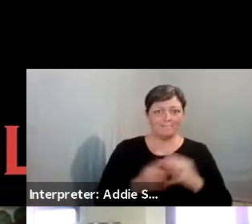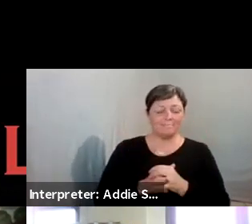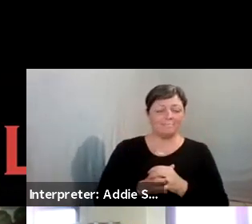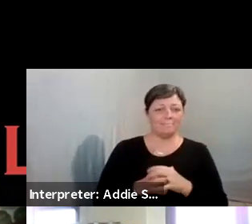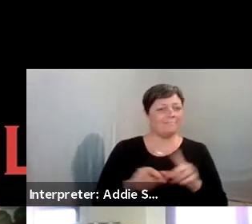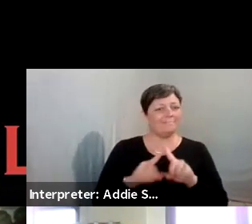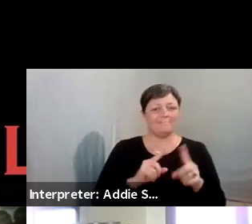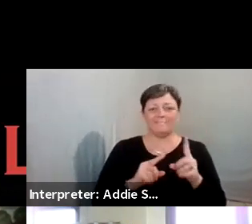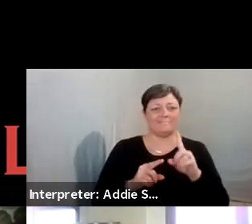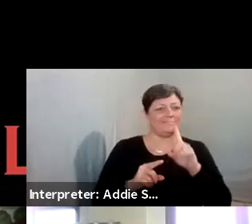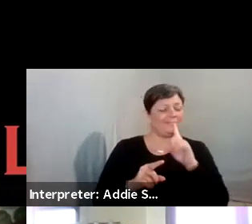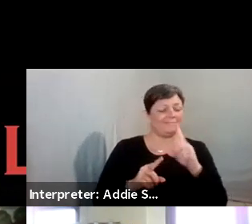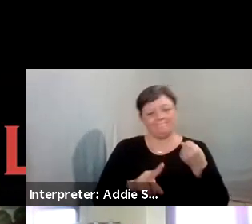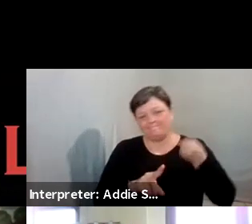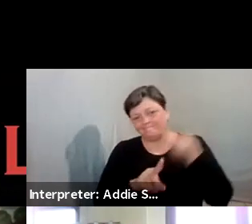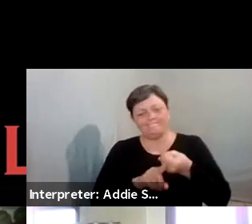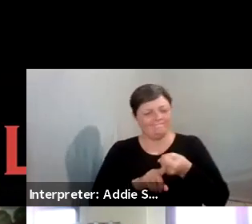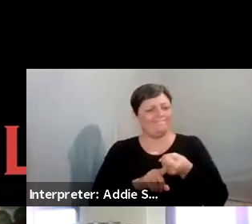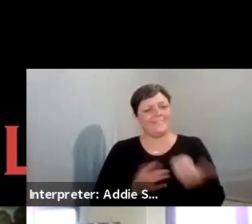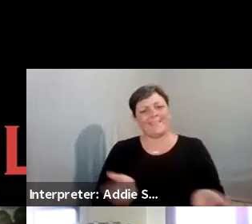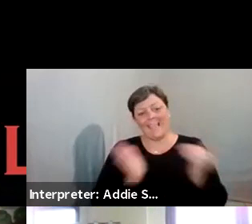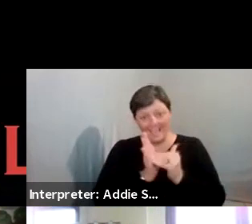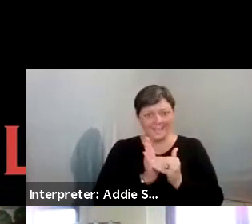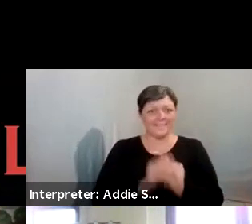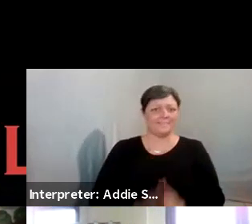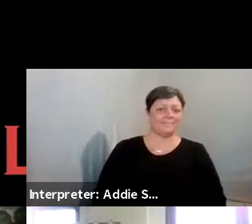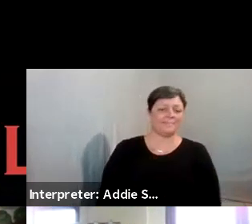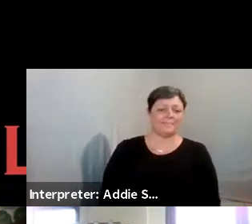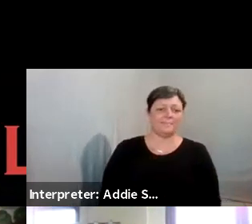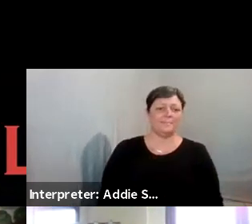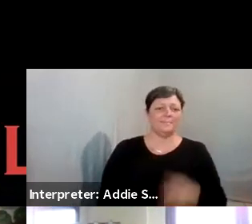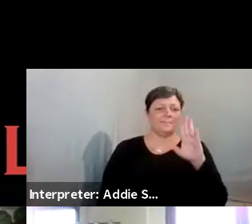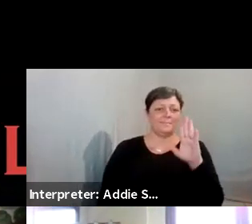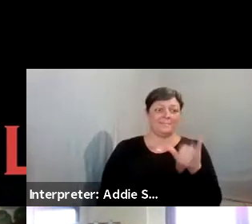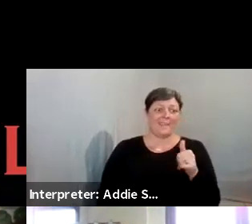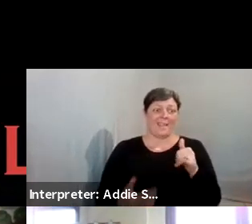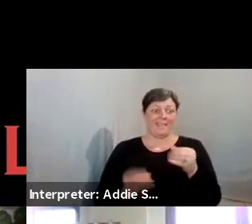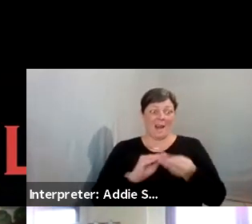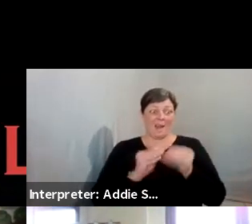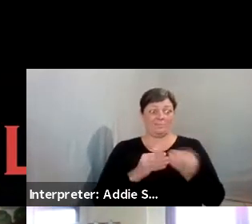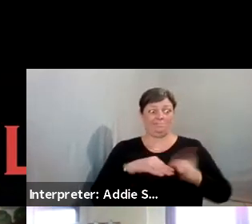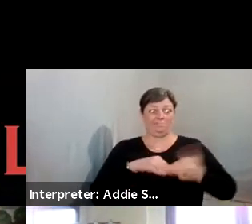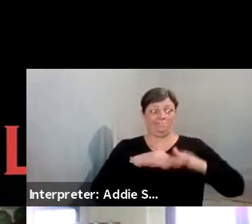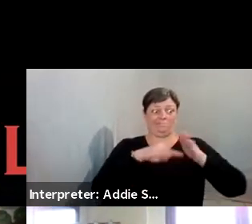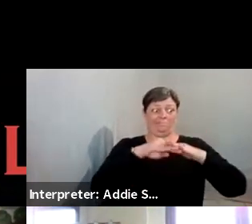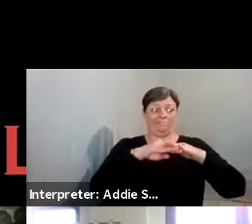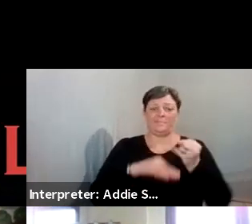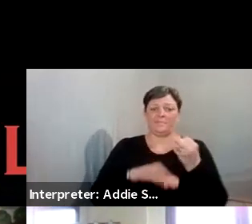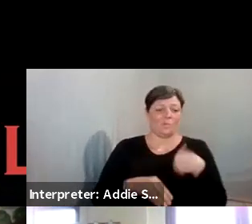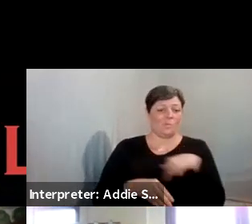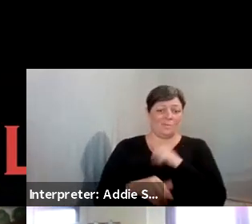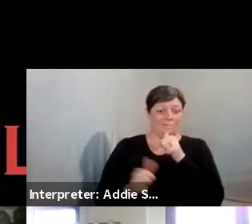we are really being hit hard again by these numbers. So we're not looking to